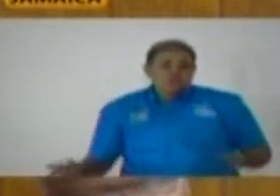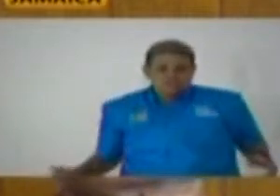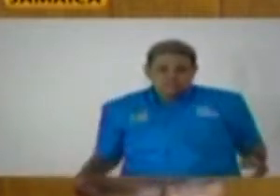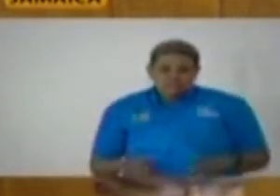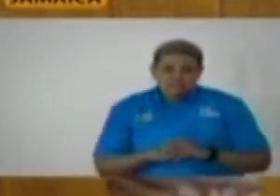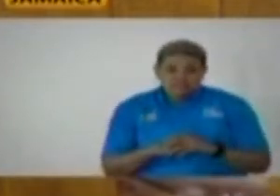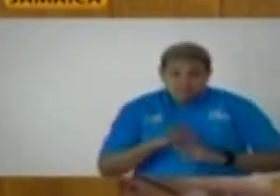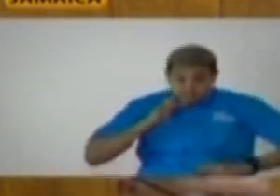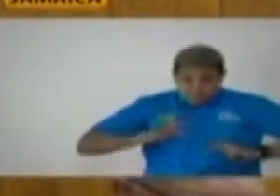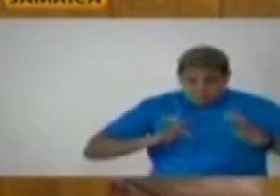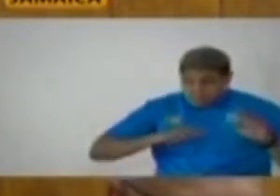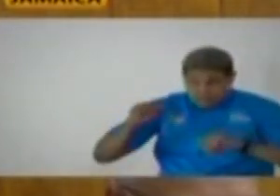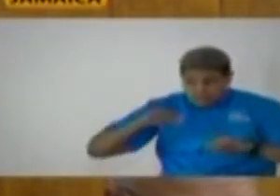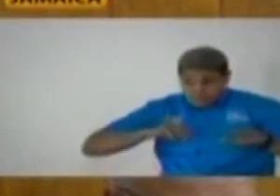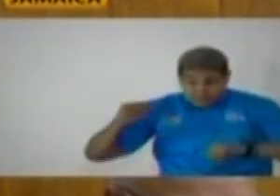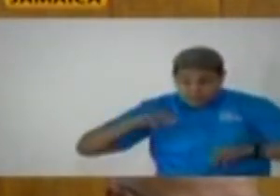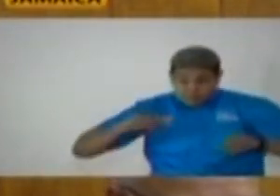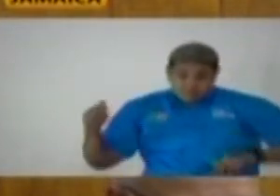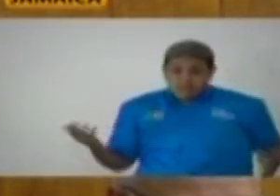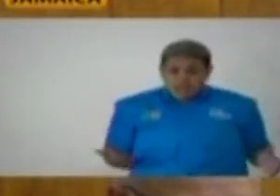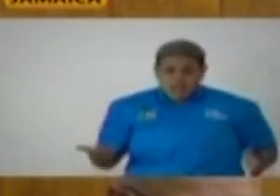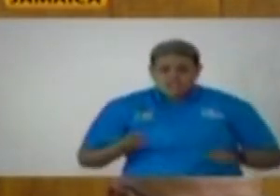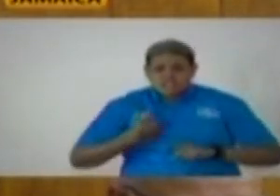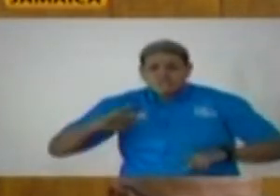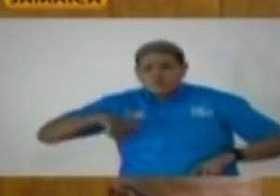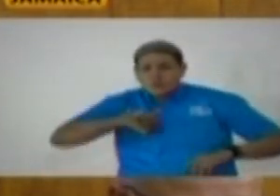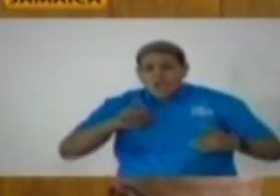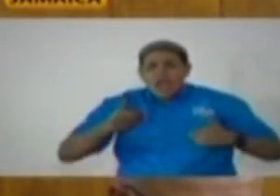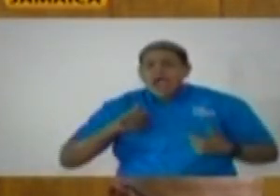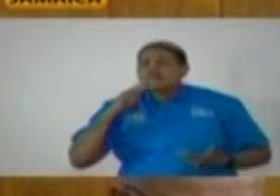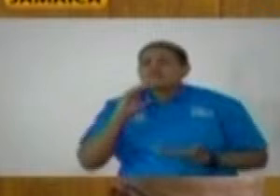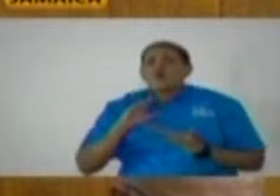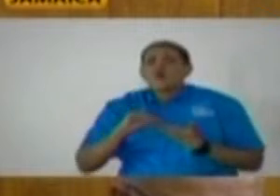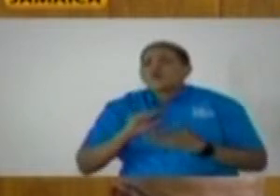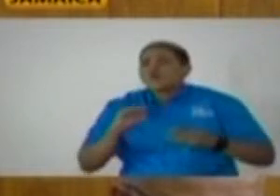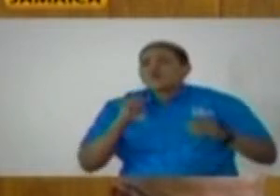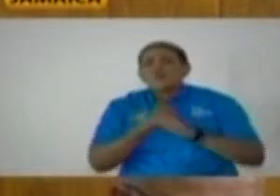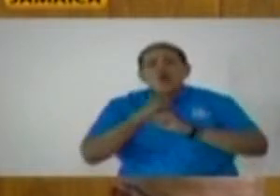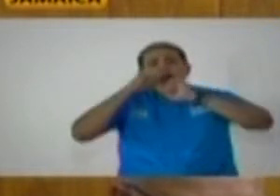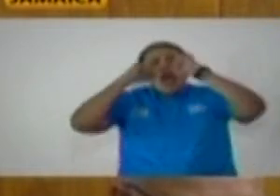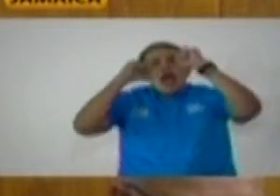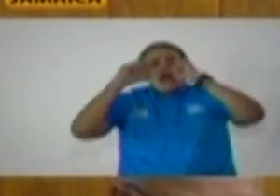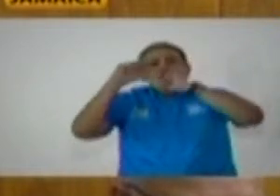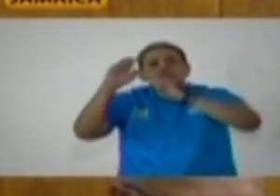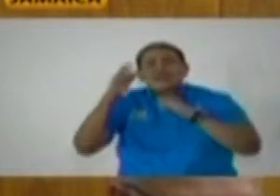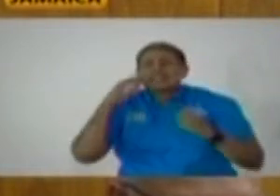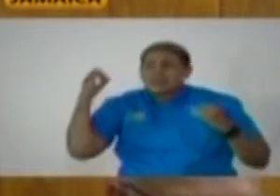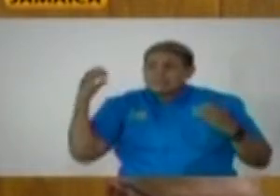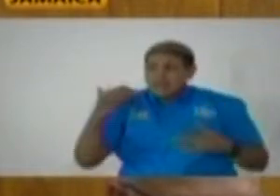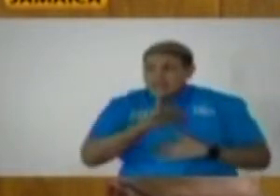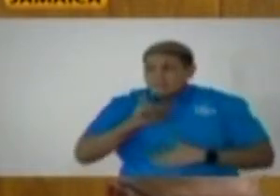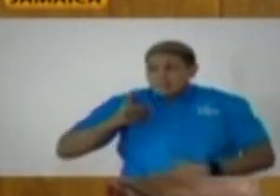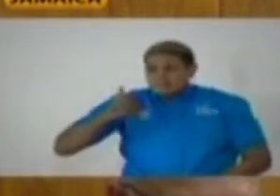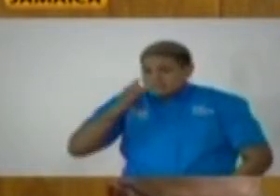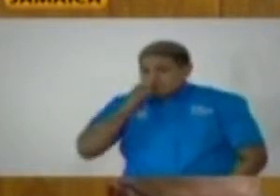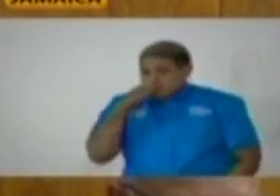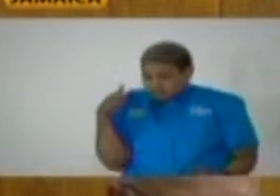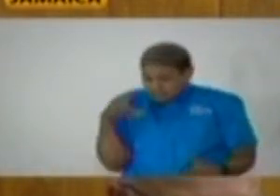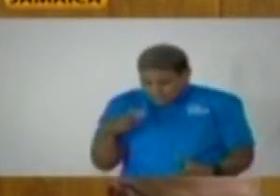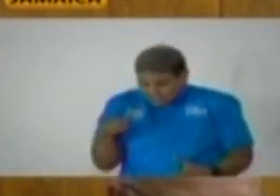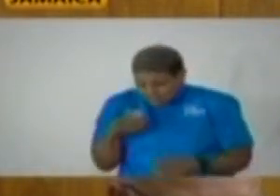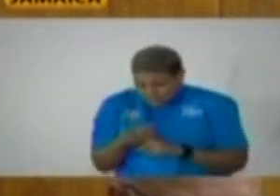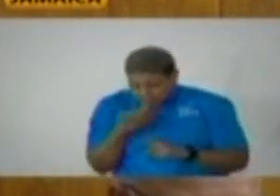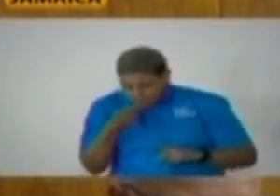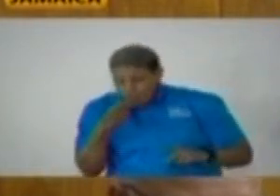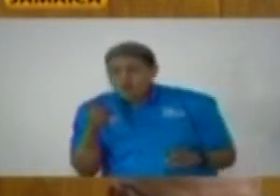As people are leaving our shores, as we have a very low unemployment rate, there are a number of members of the private sector who